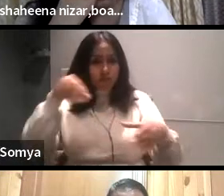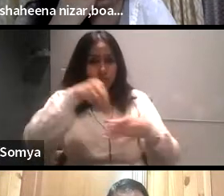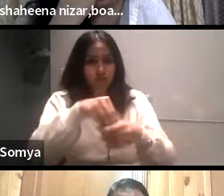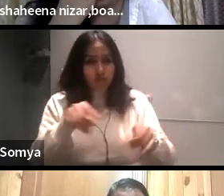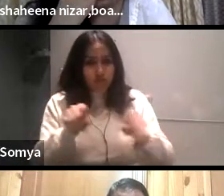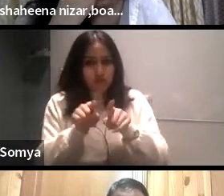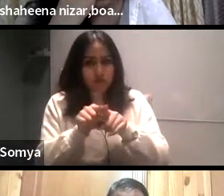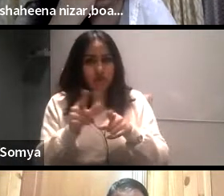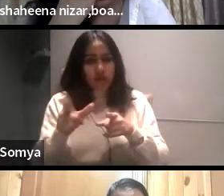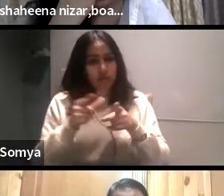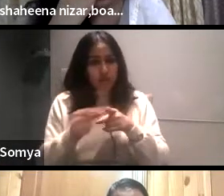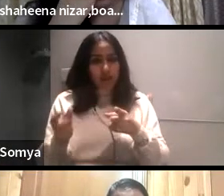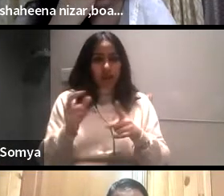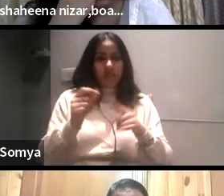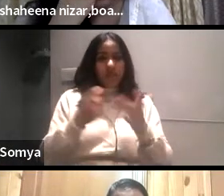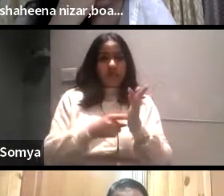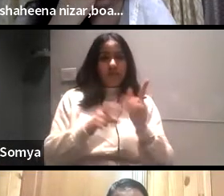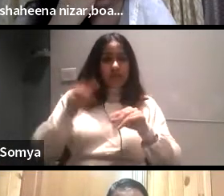day-to-day basis.